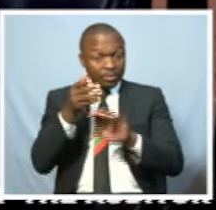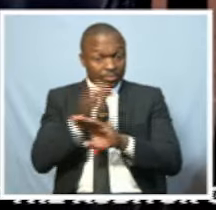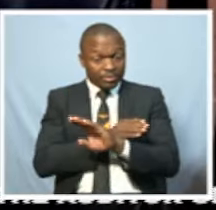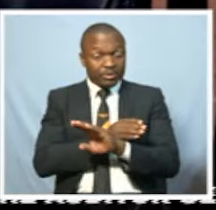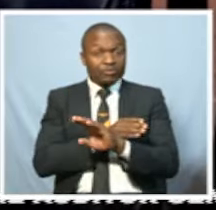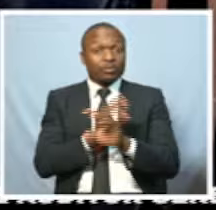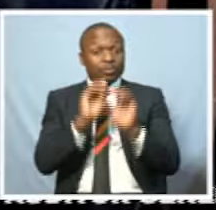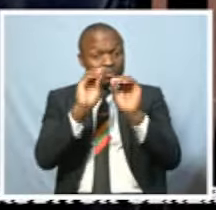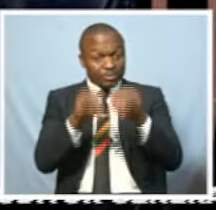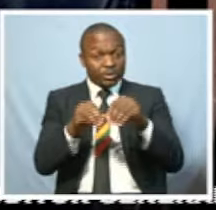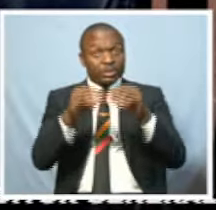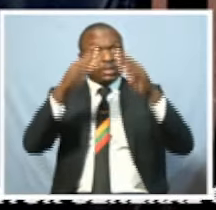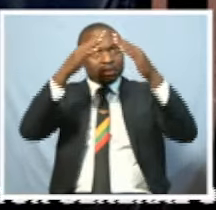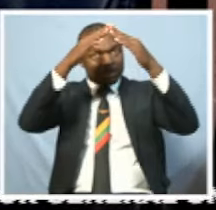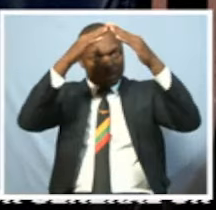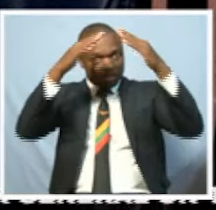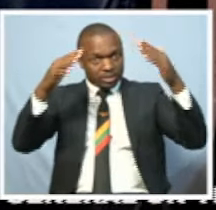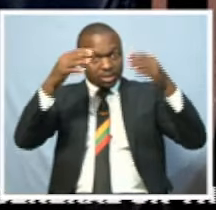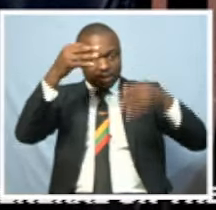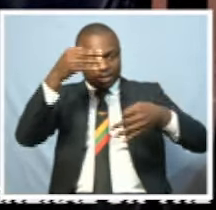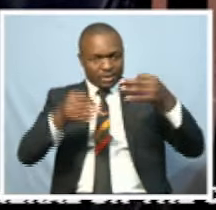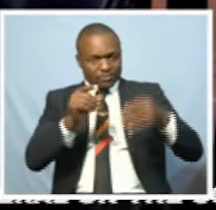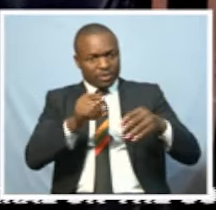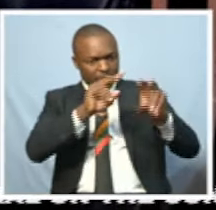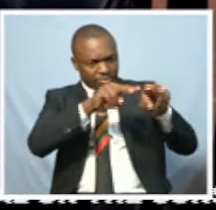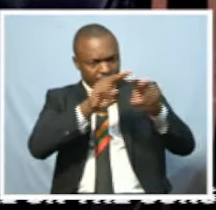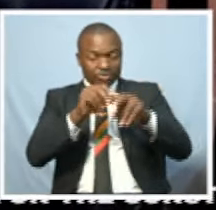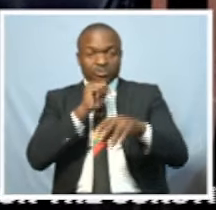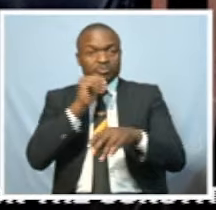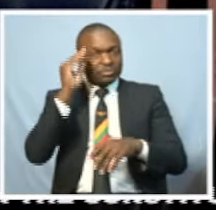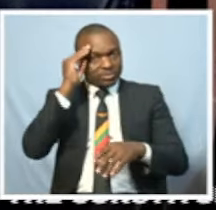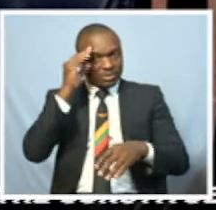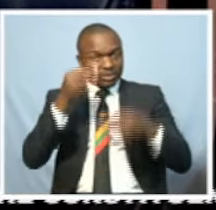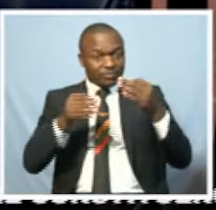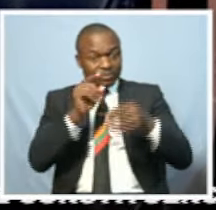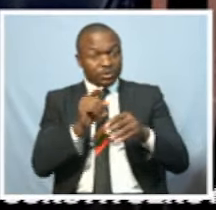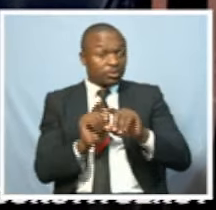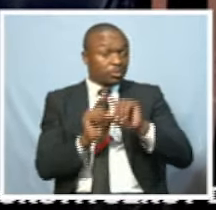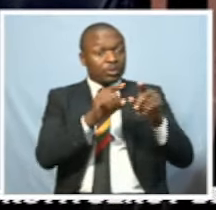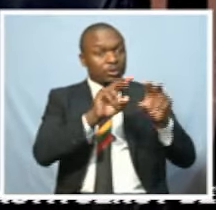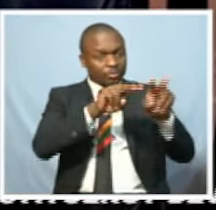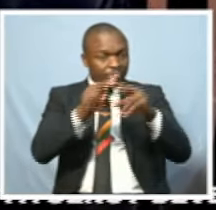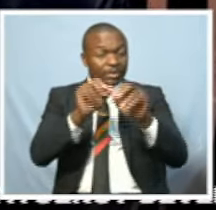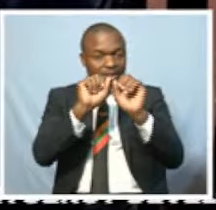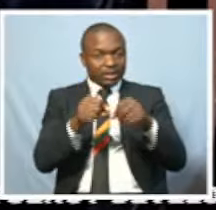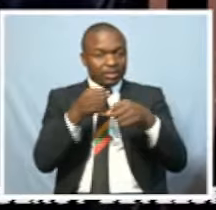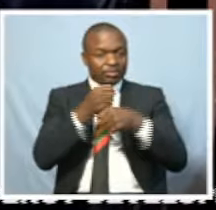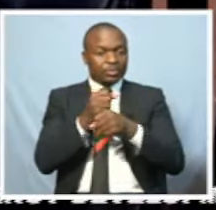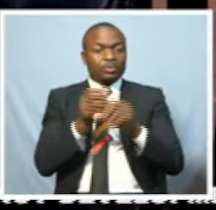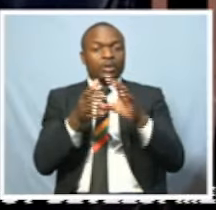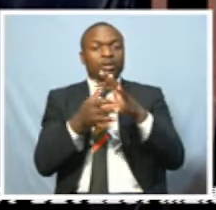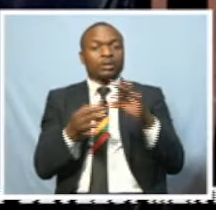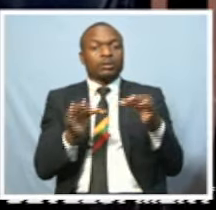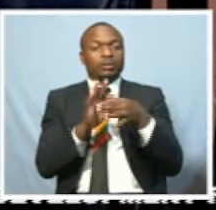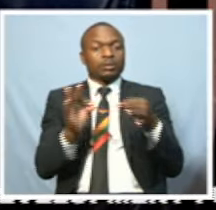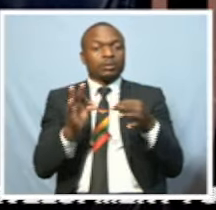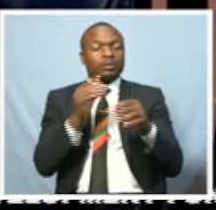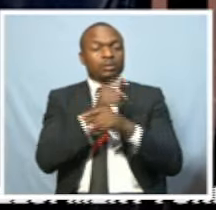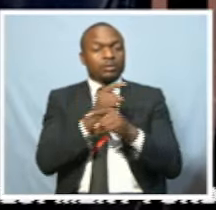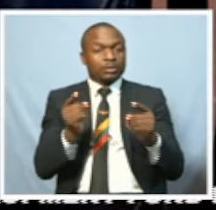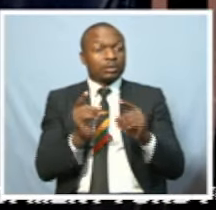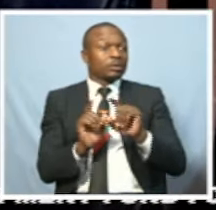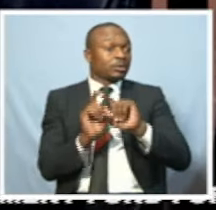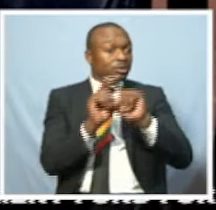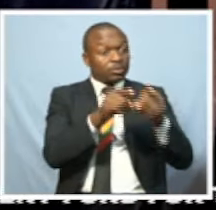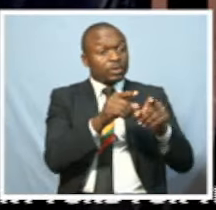roofing, if at all you were monitoring, I don't even know whether they were monitoring, because they can come up with such a story. Maybe they just went to